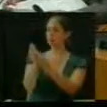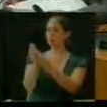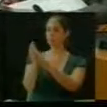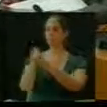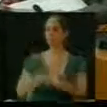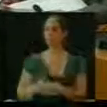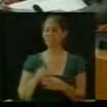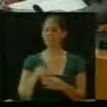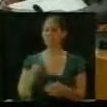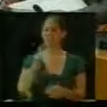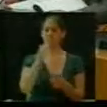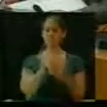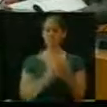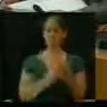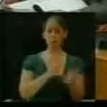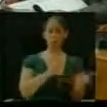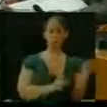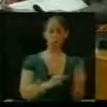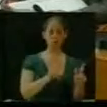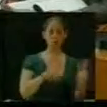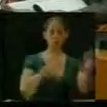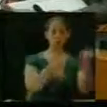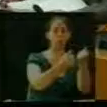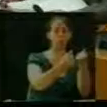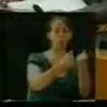this. Some people for it, some are against it.